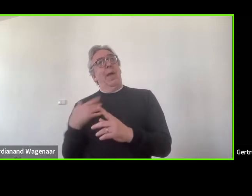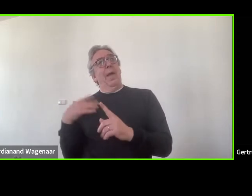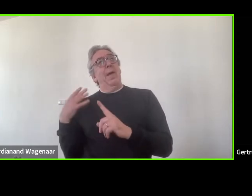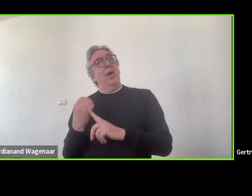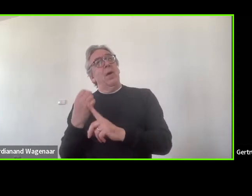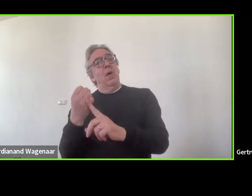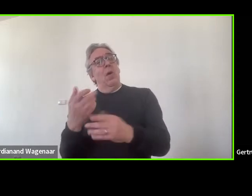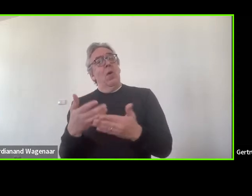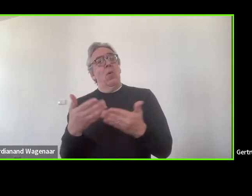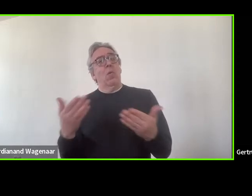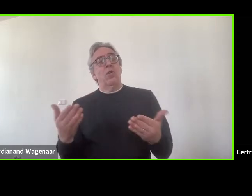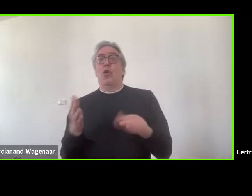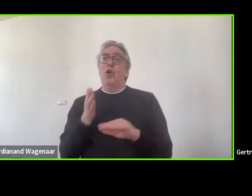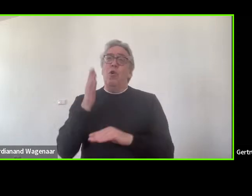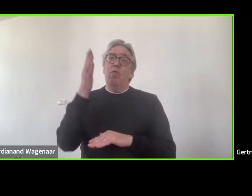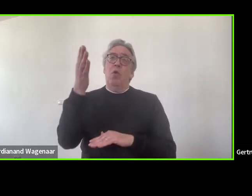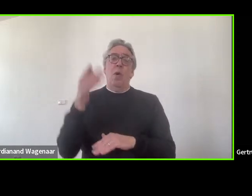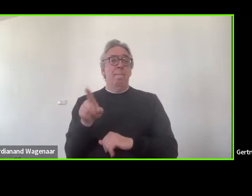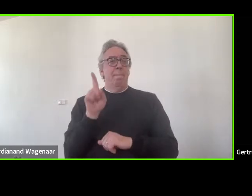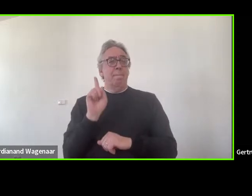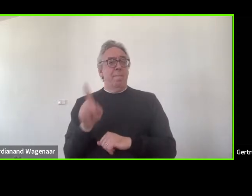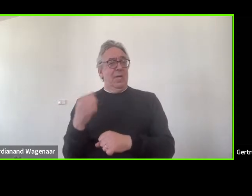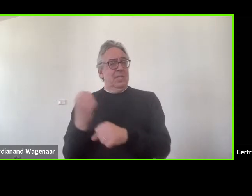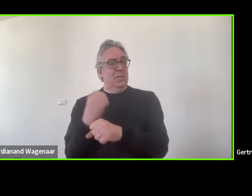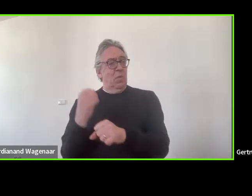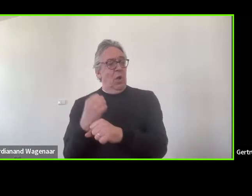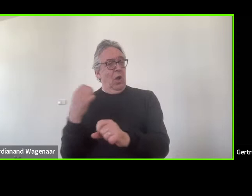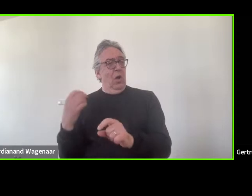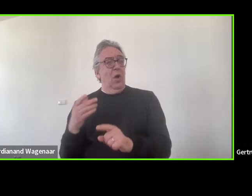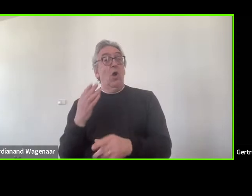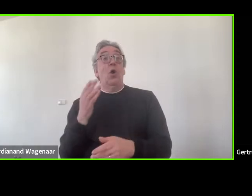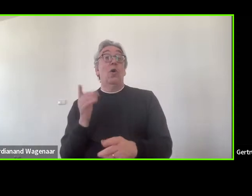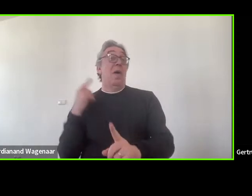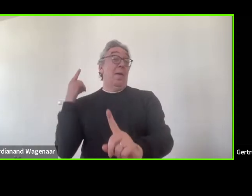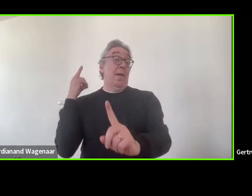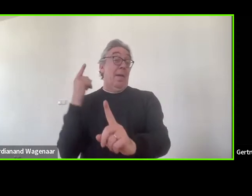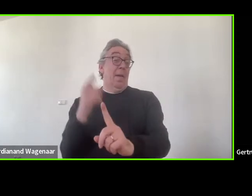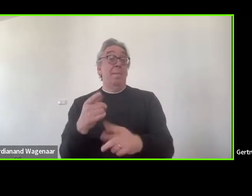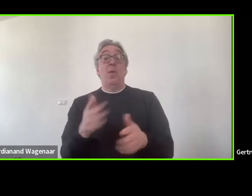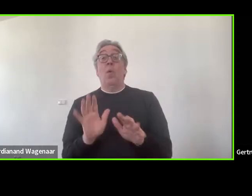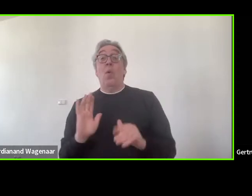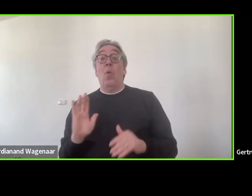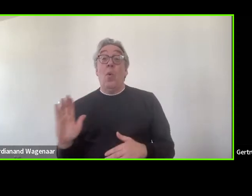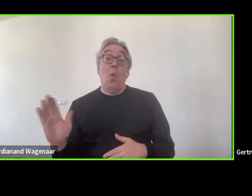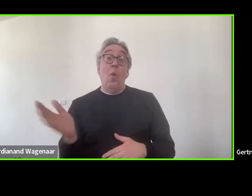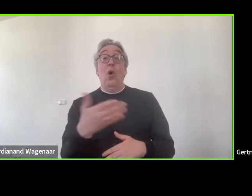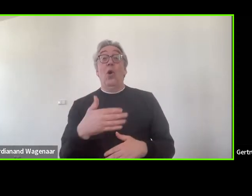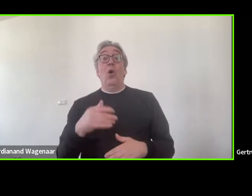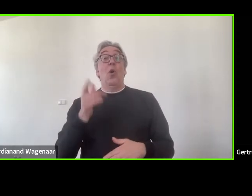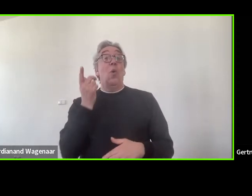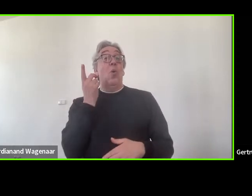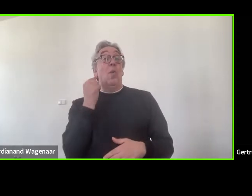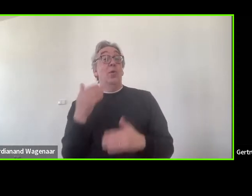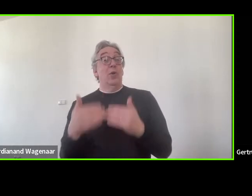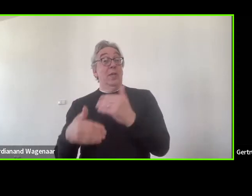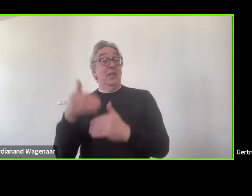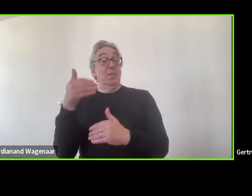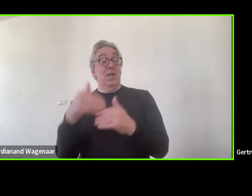done to ensure meaningful inclusion of all women with disabilities,